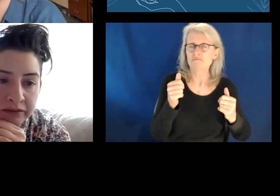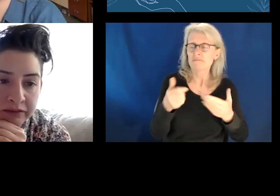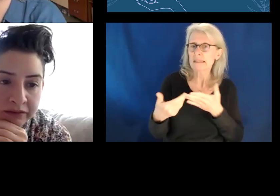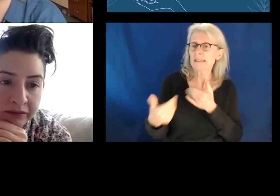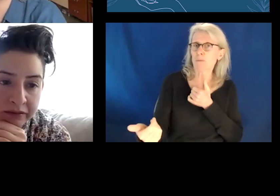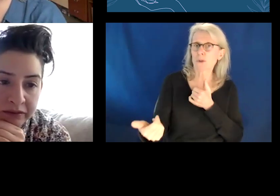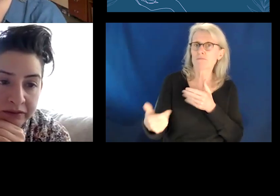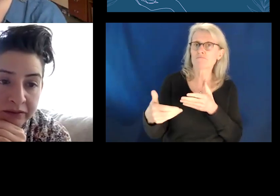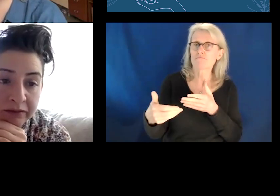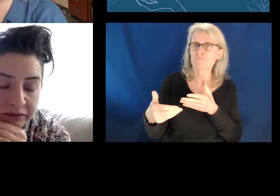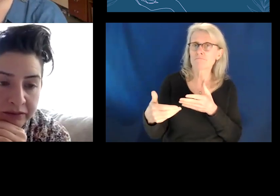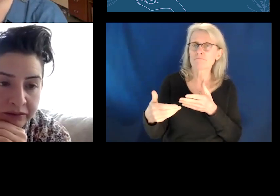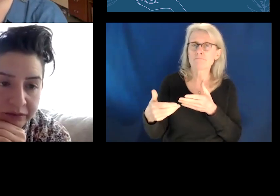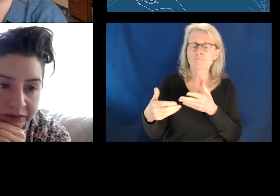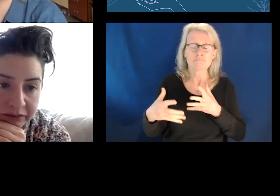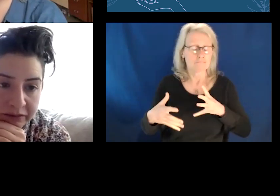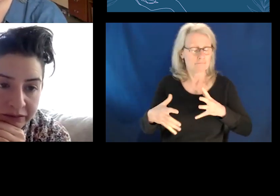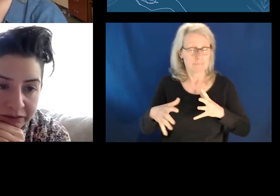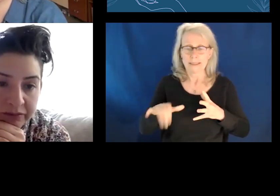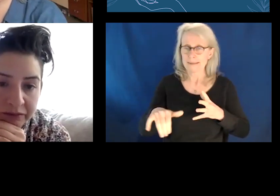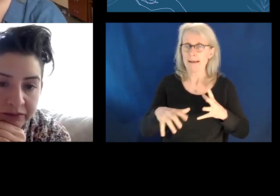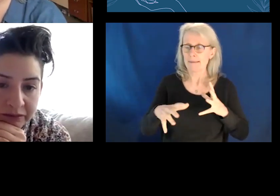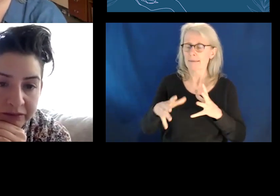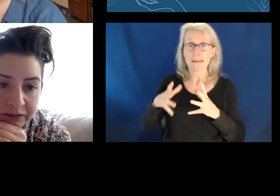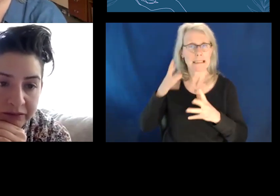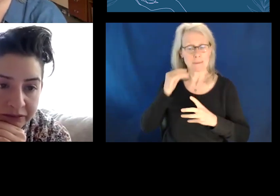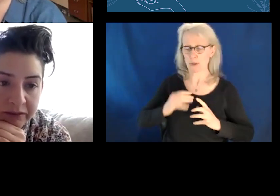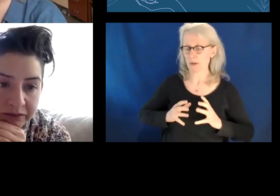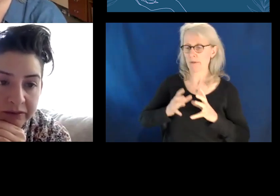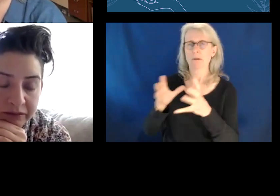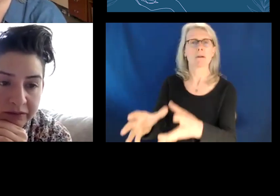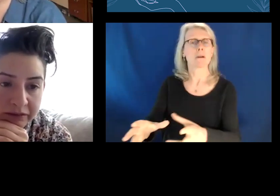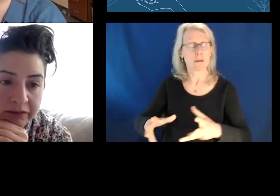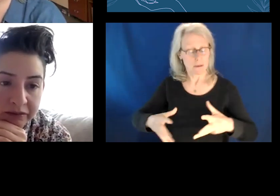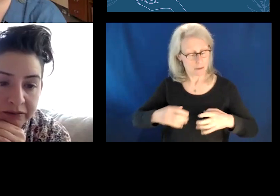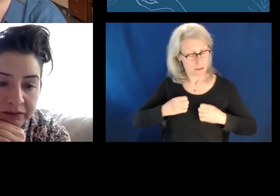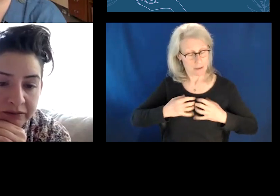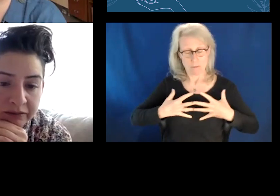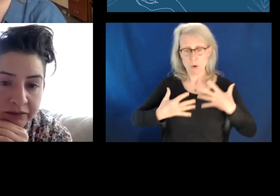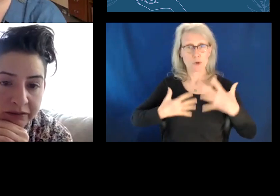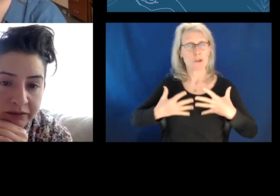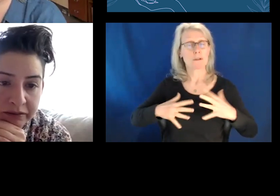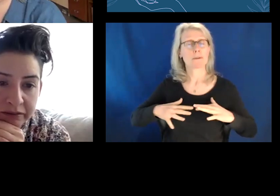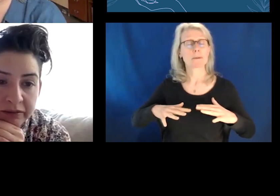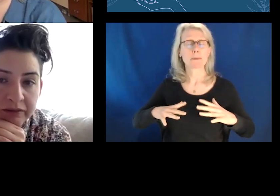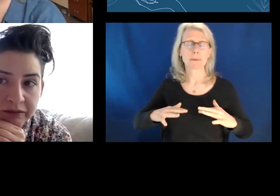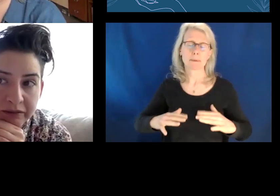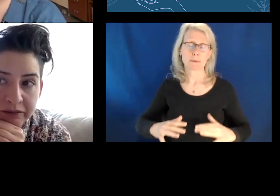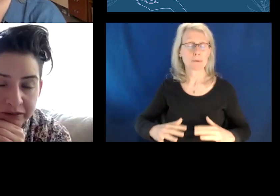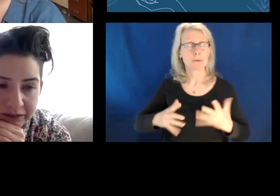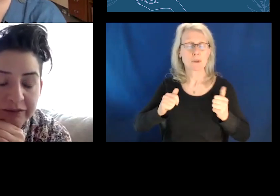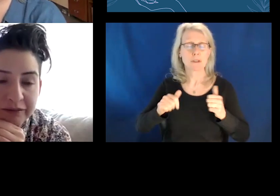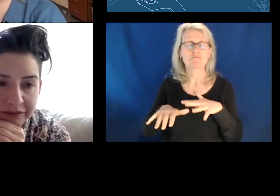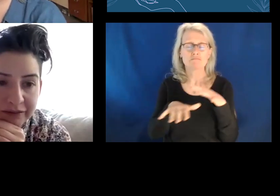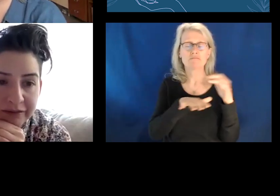like re-regulated your nervous system and being able to kind of depart in a kind of like peaceful